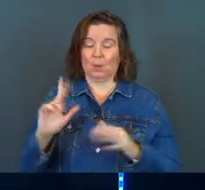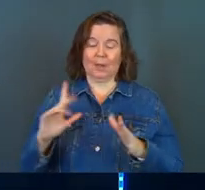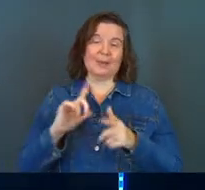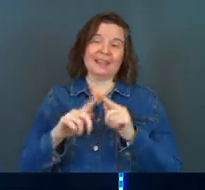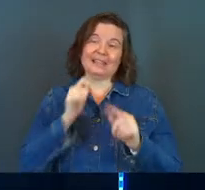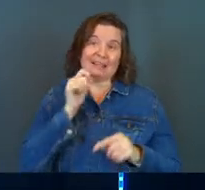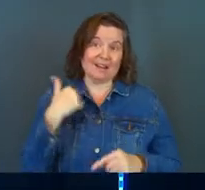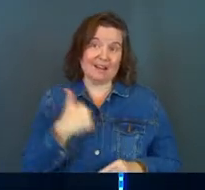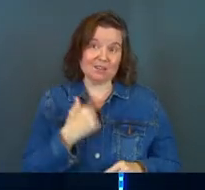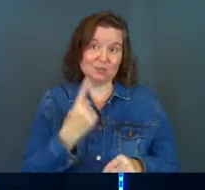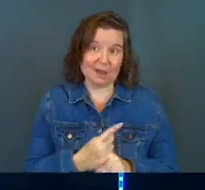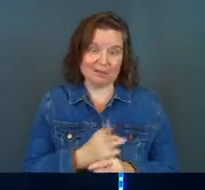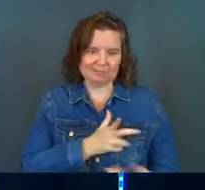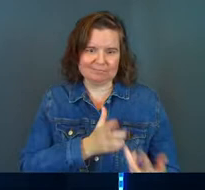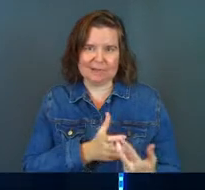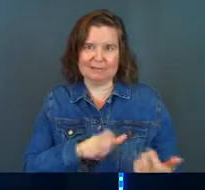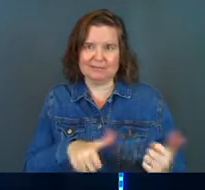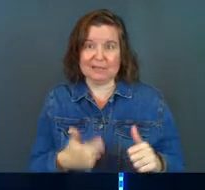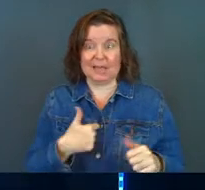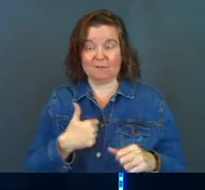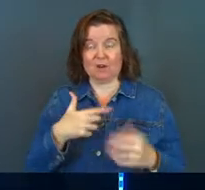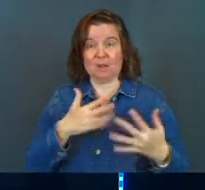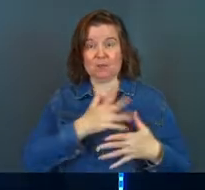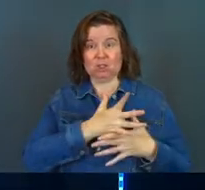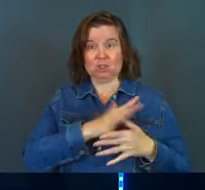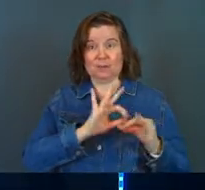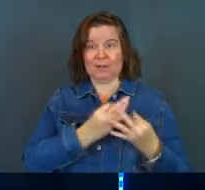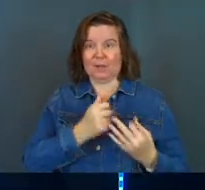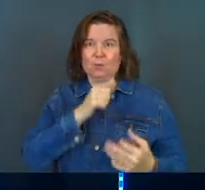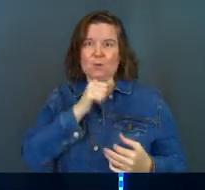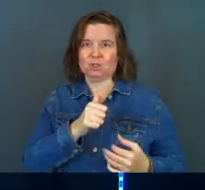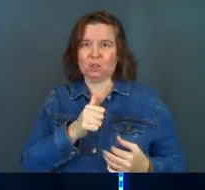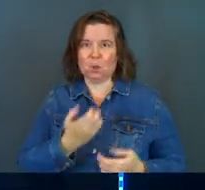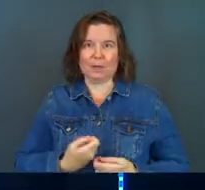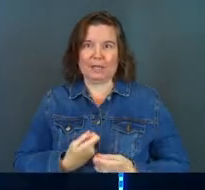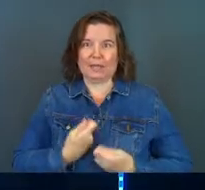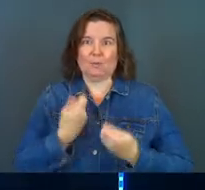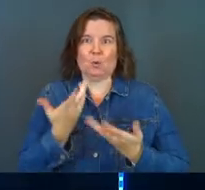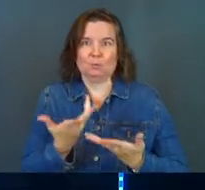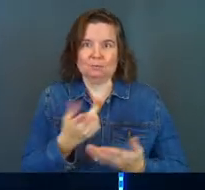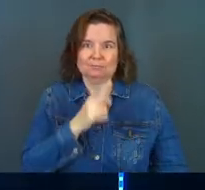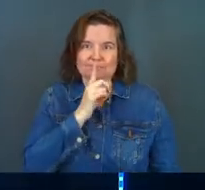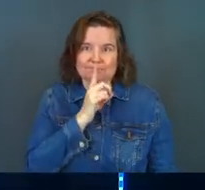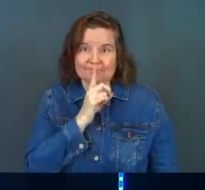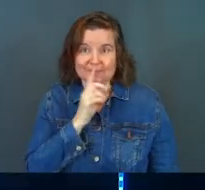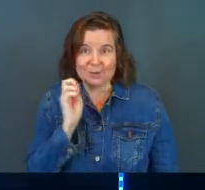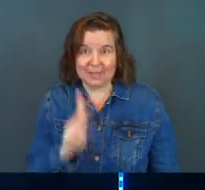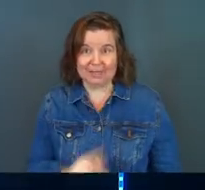Okay, but that's not us, right? Like, I come from a German family. We don't emote, okay?